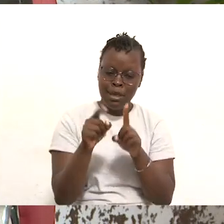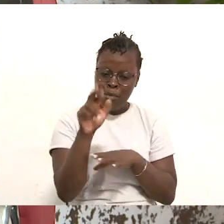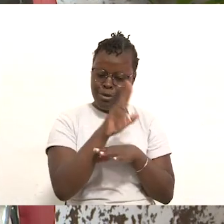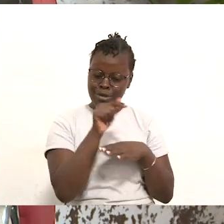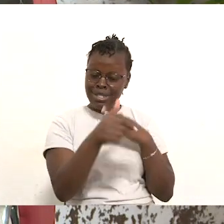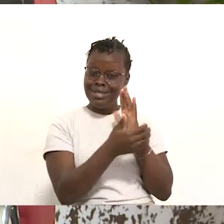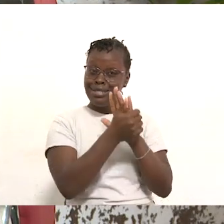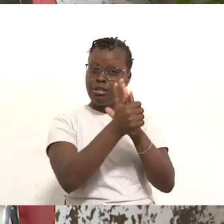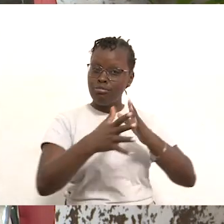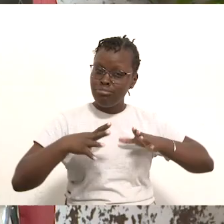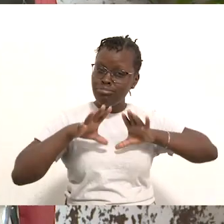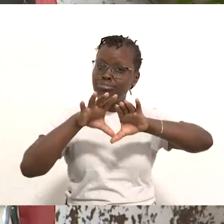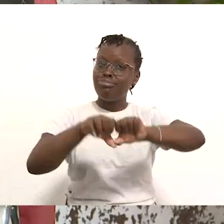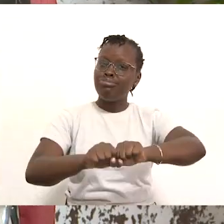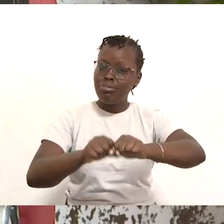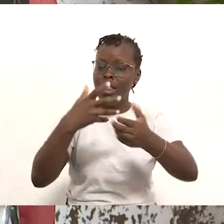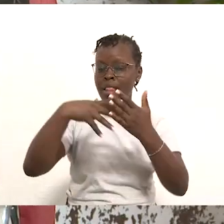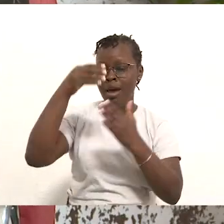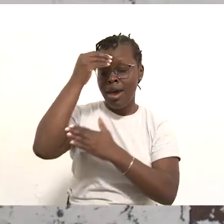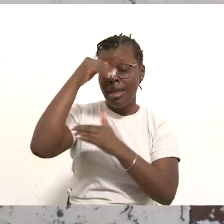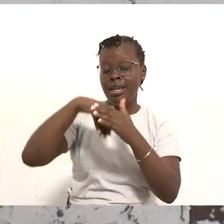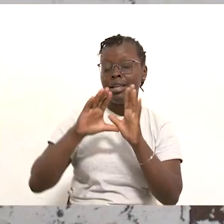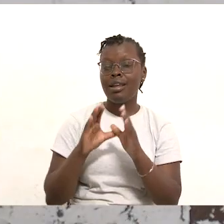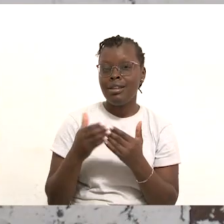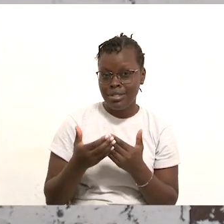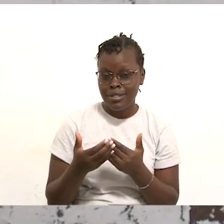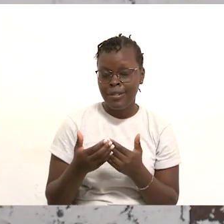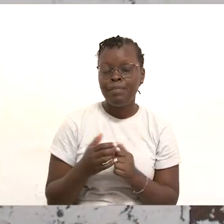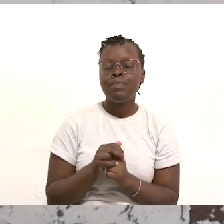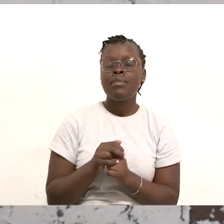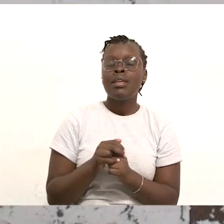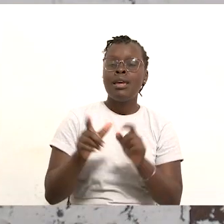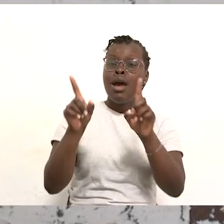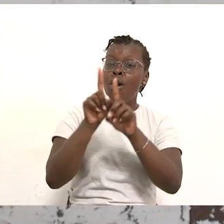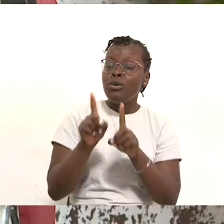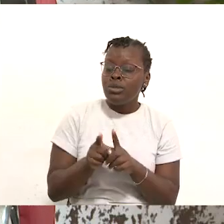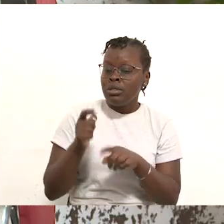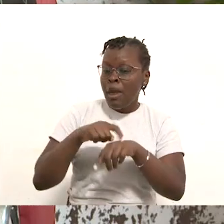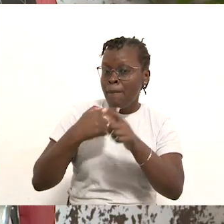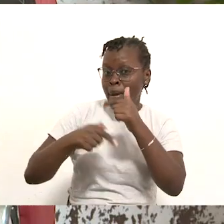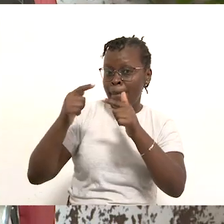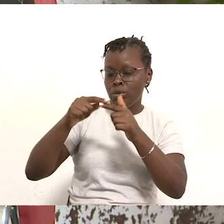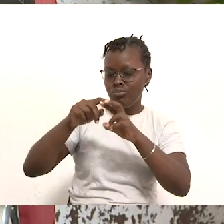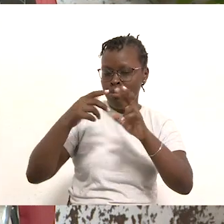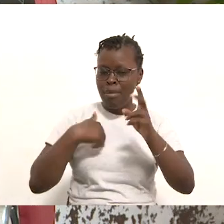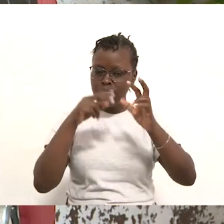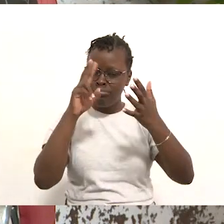them to the learners in class. Yes. And also when it comes to assessment